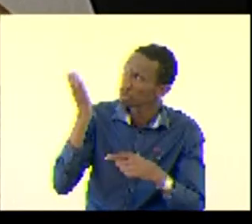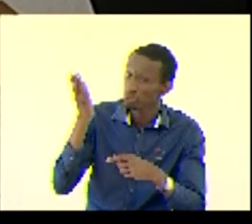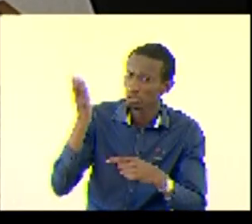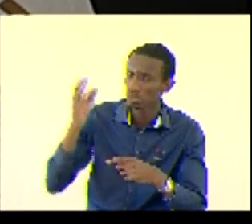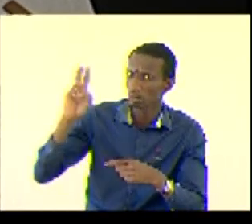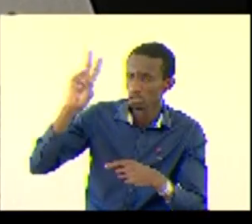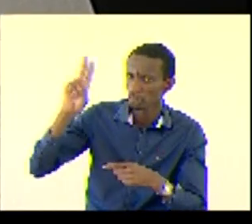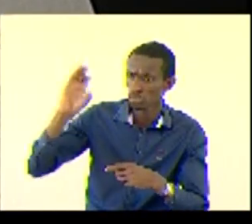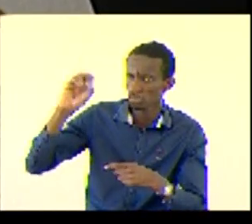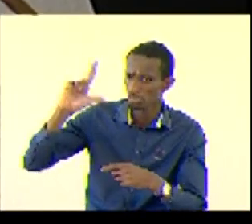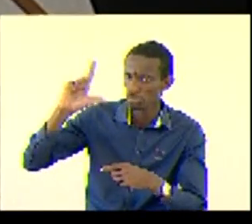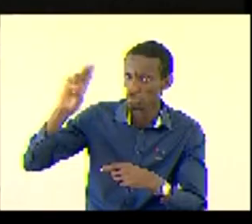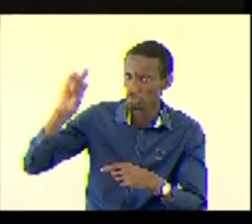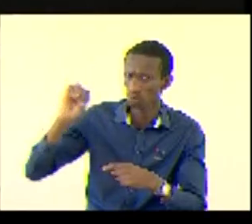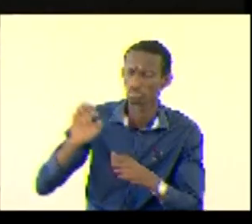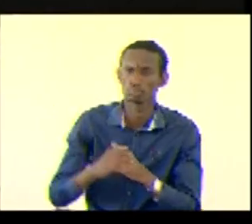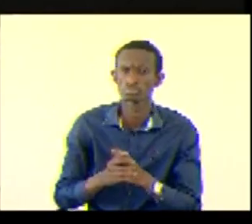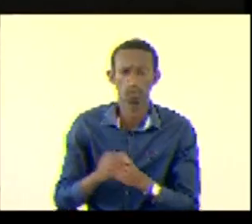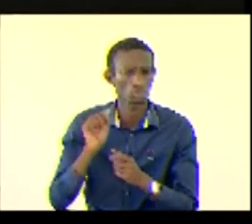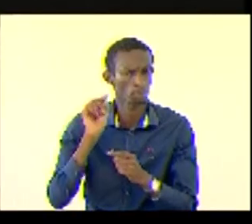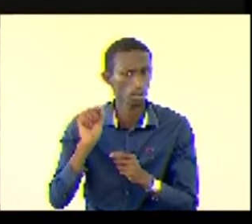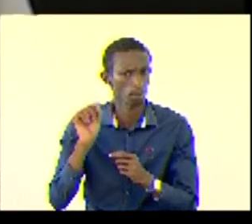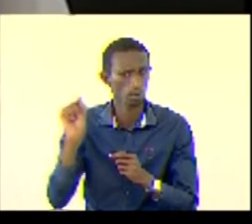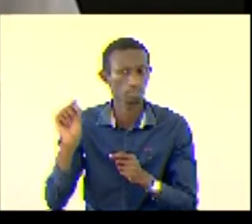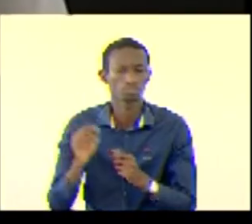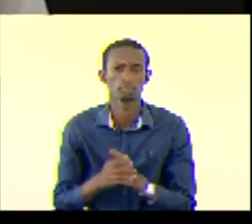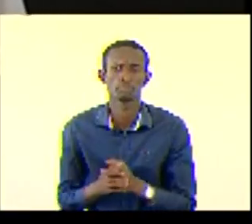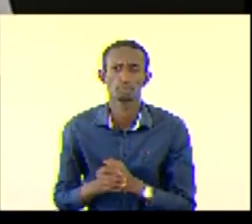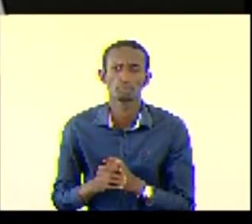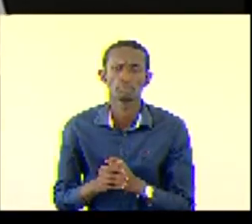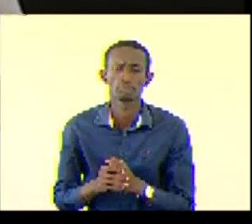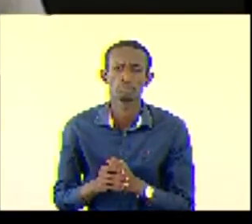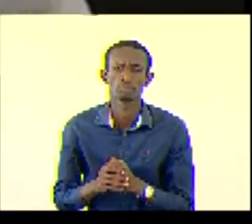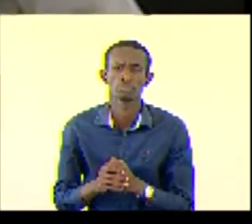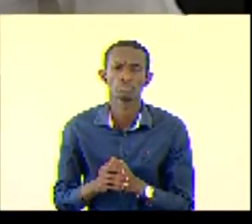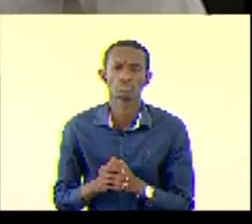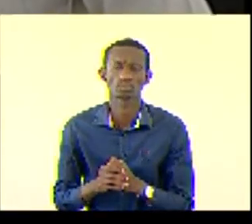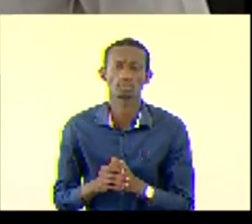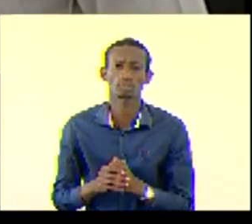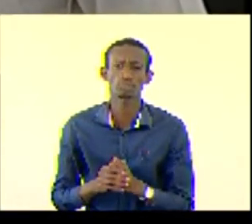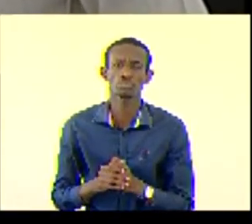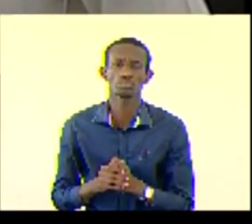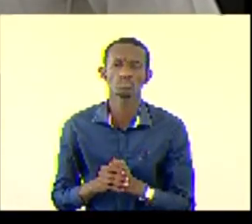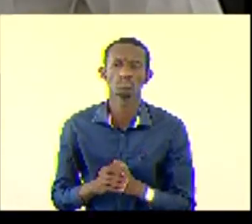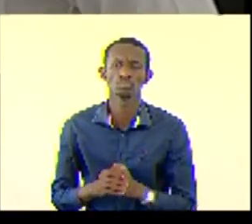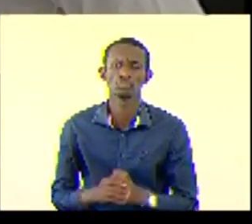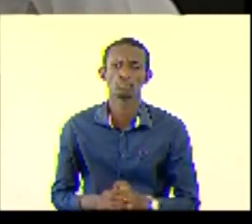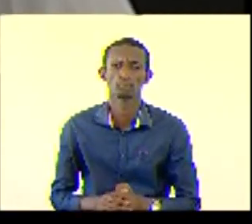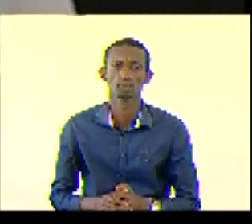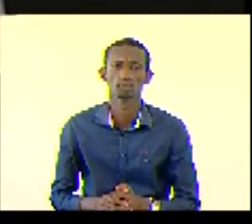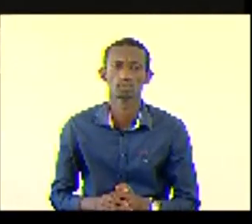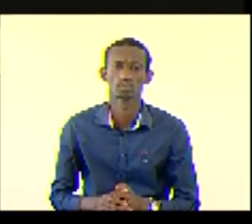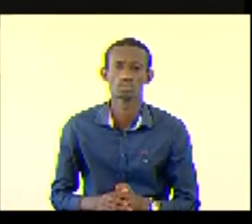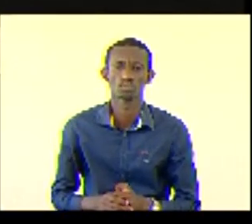read the volume on this point. That will be the volume that is produced before 30 seconds. Time